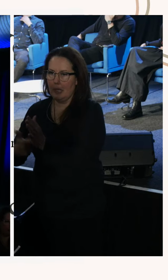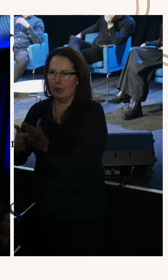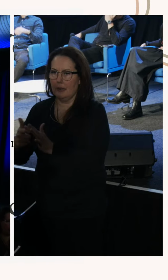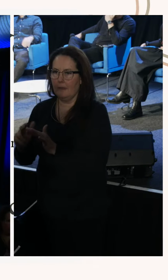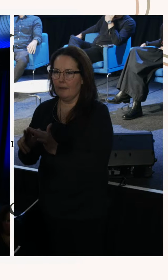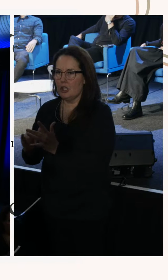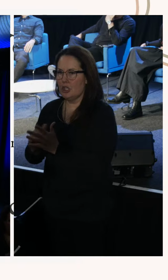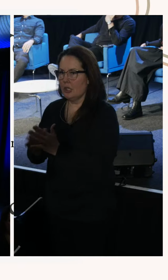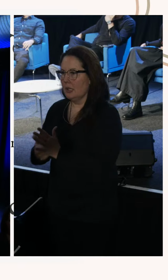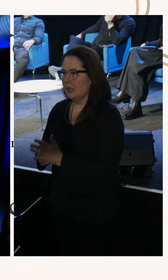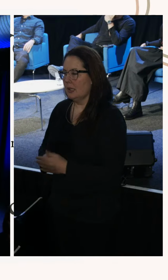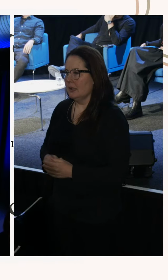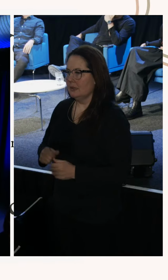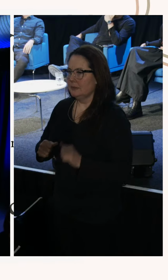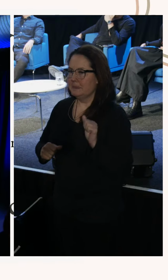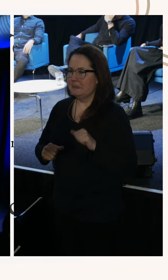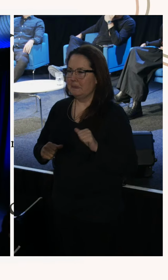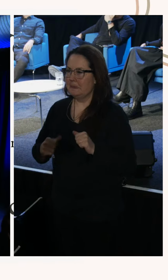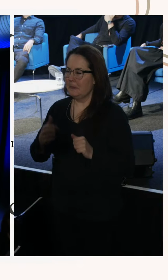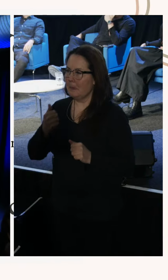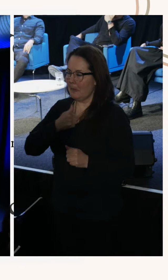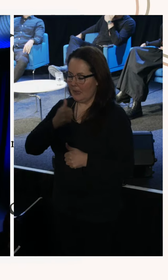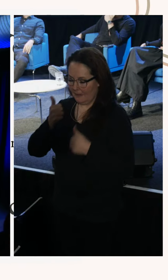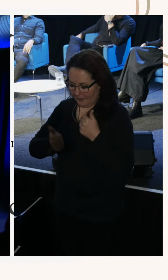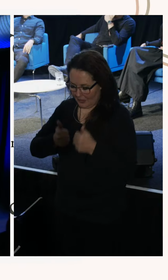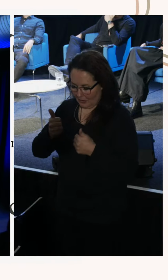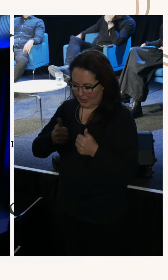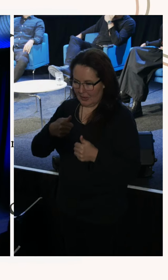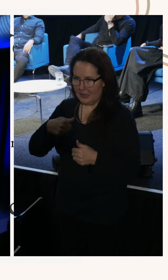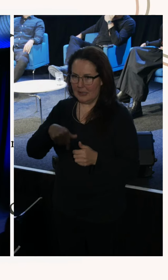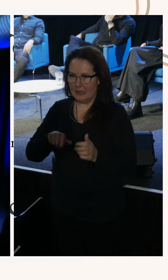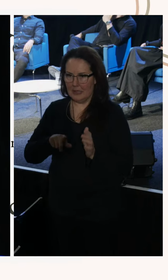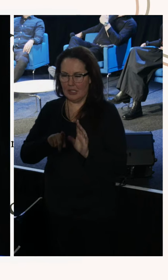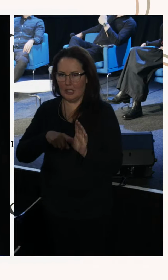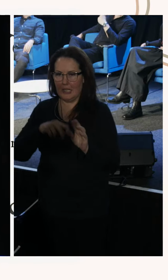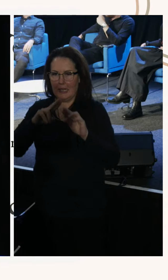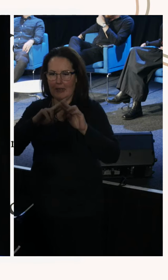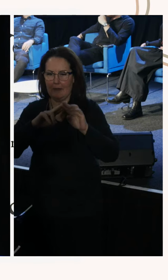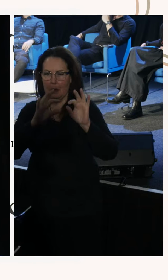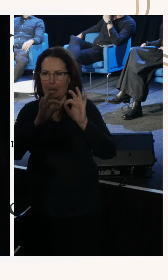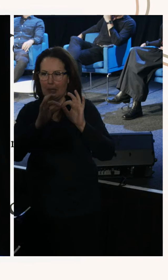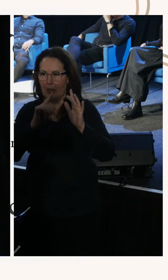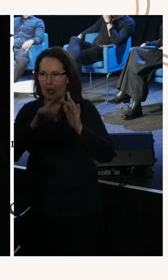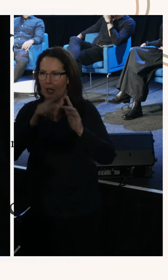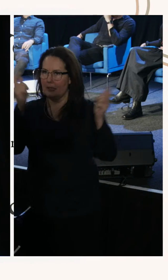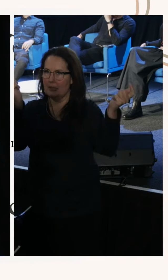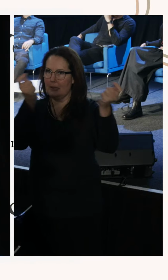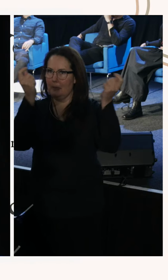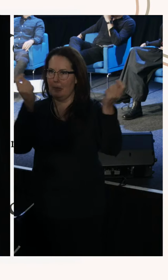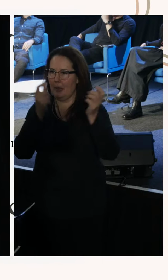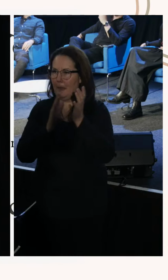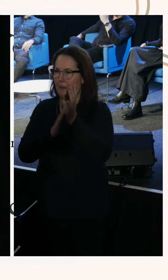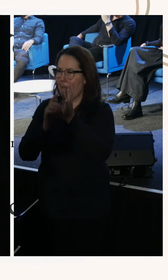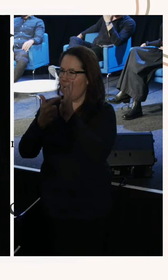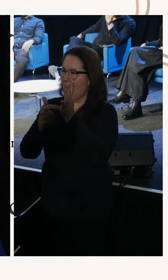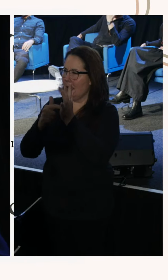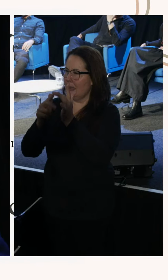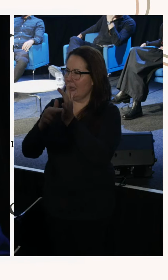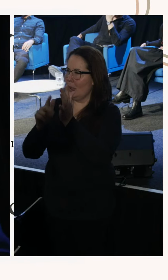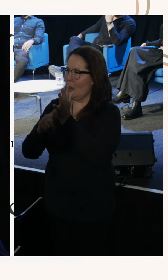Yeah, actually, my favourite was I think this year the FBI was celebrating Martin Luther King Day.